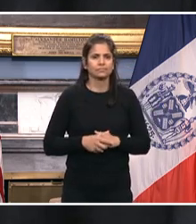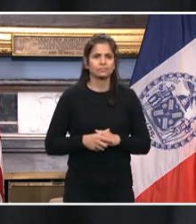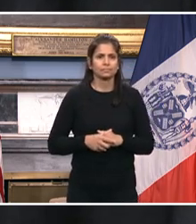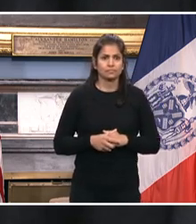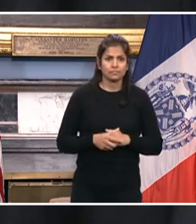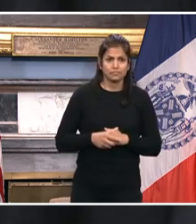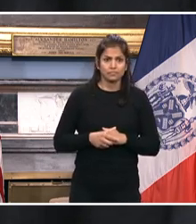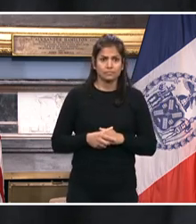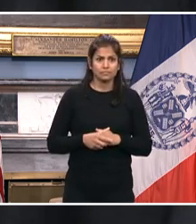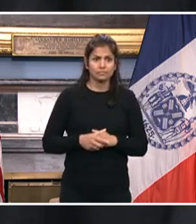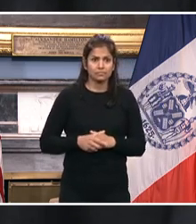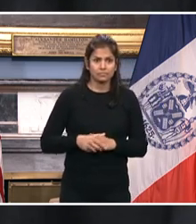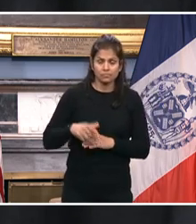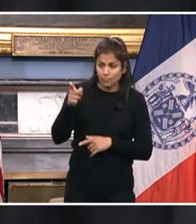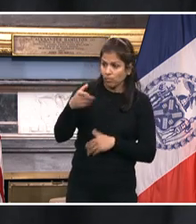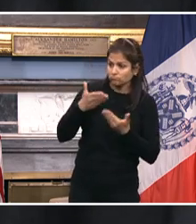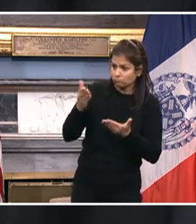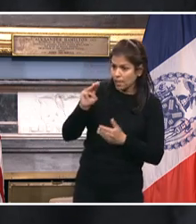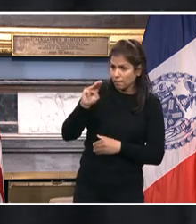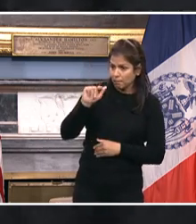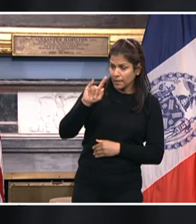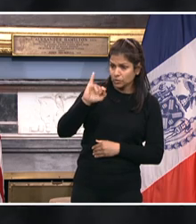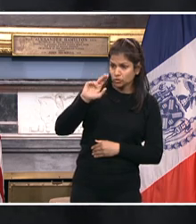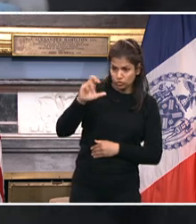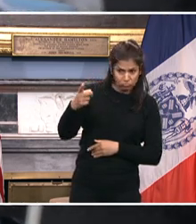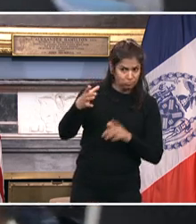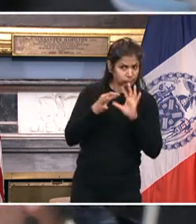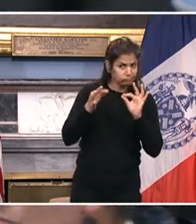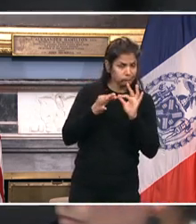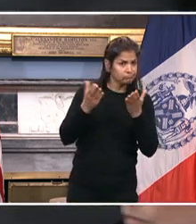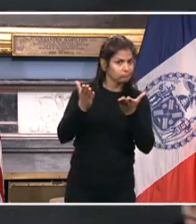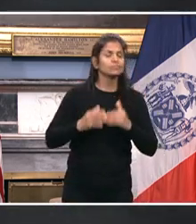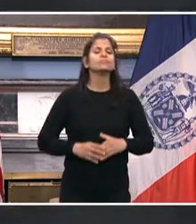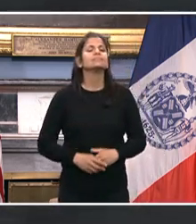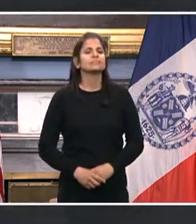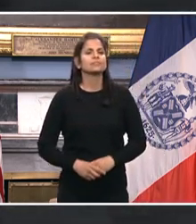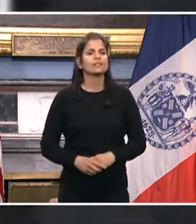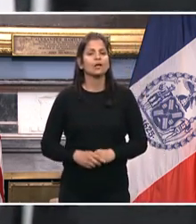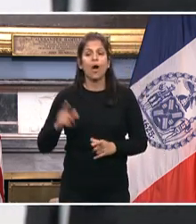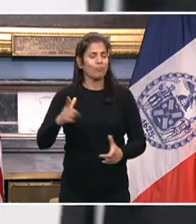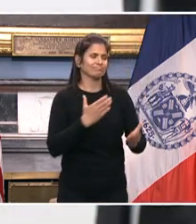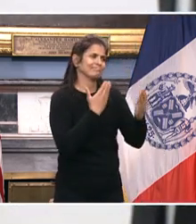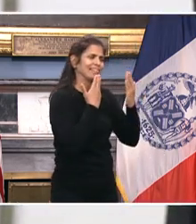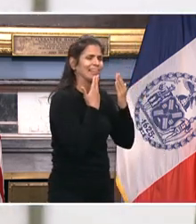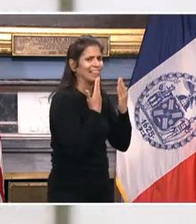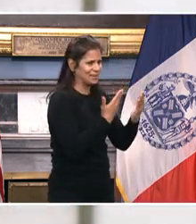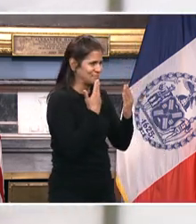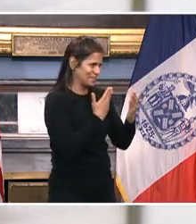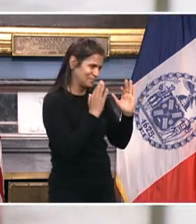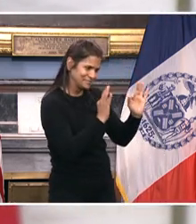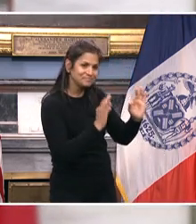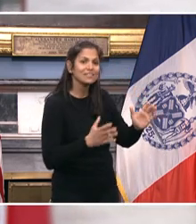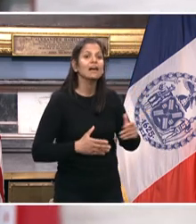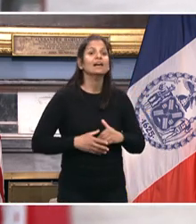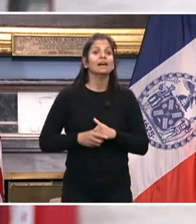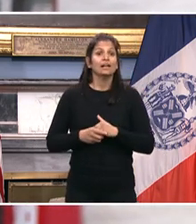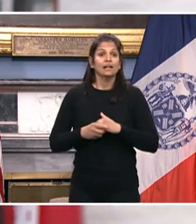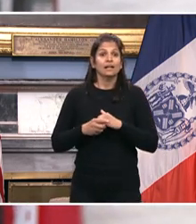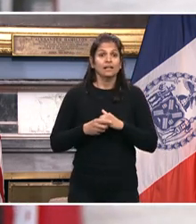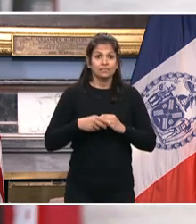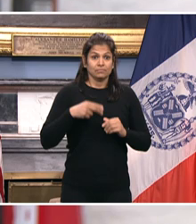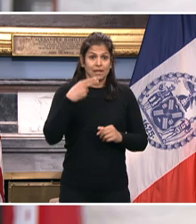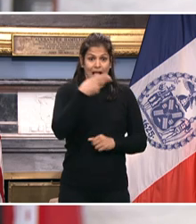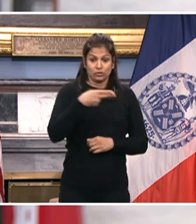about your experience, and Deanne, anything you want to add? Thank you, Mr. Mayor. Certainly at health and hospitals, we've been able to bring along more than